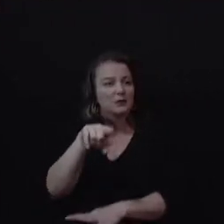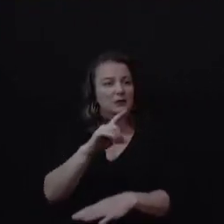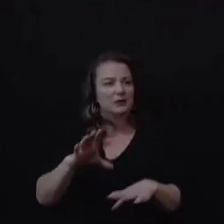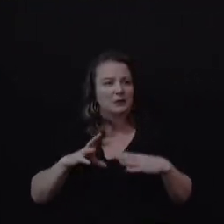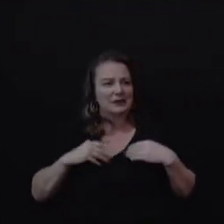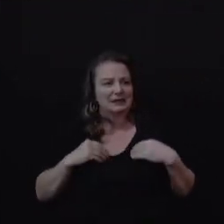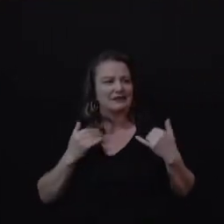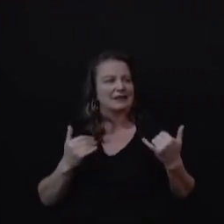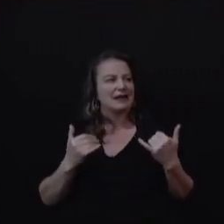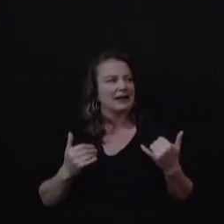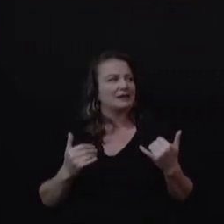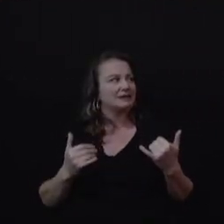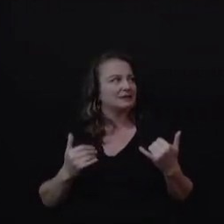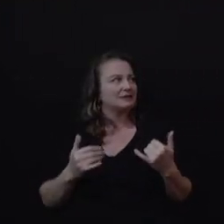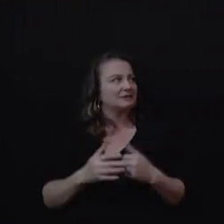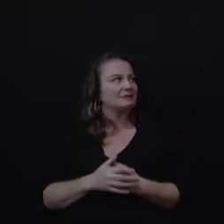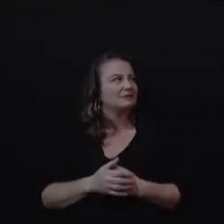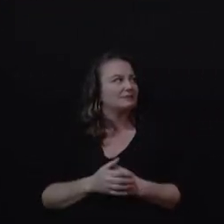today?